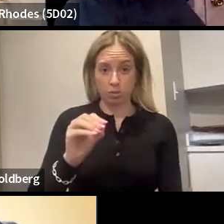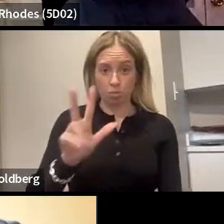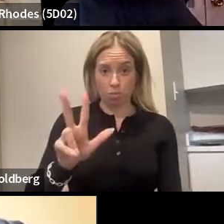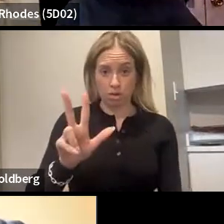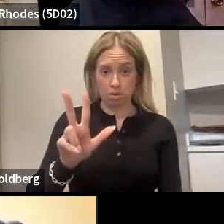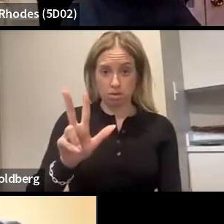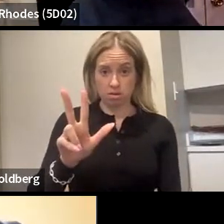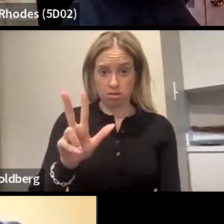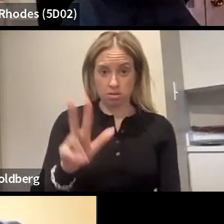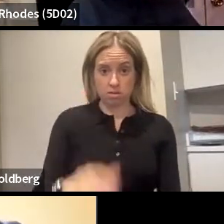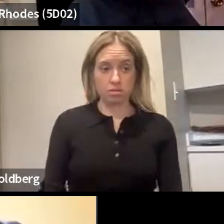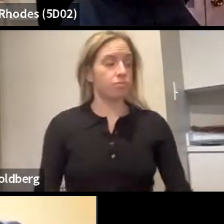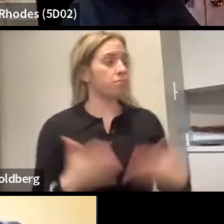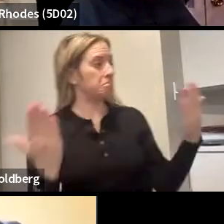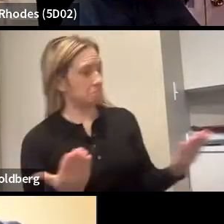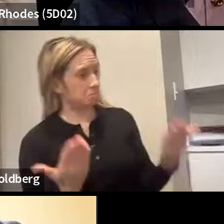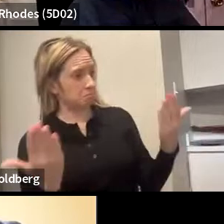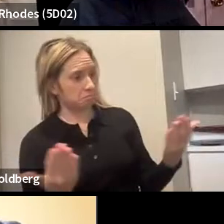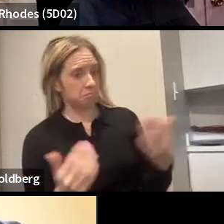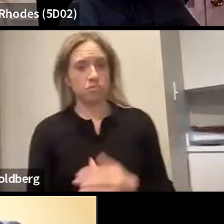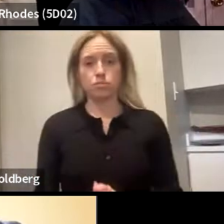5D03. Present.